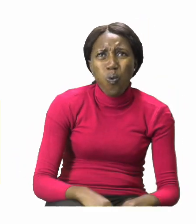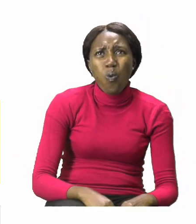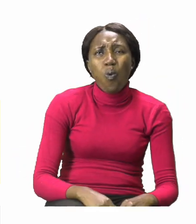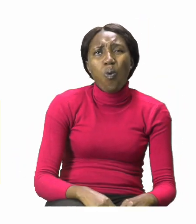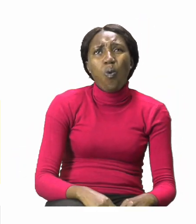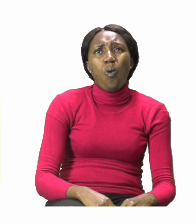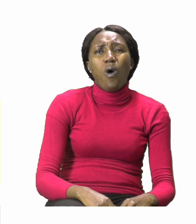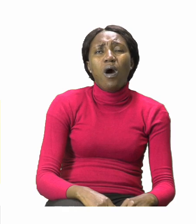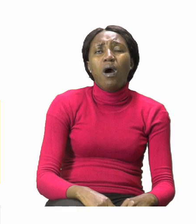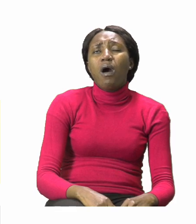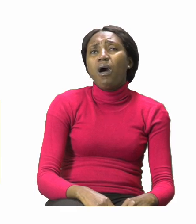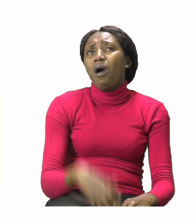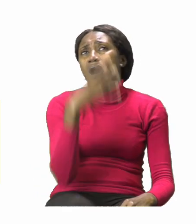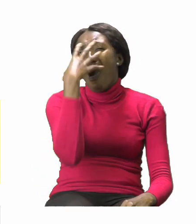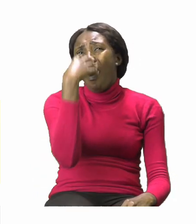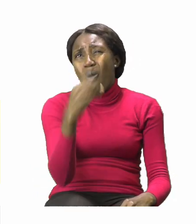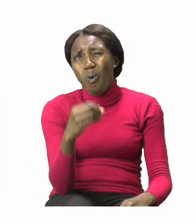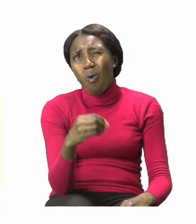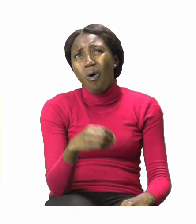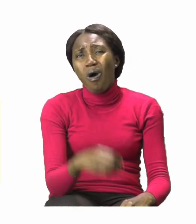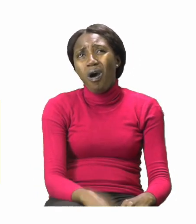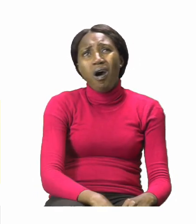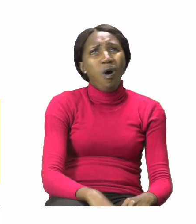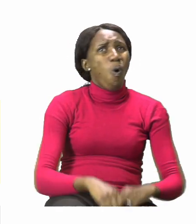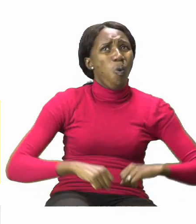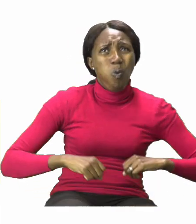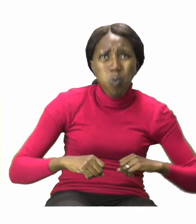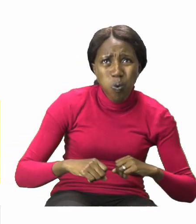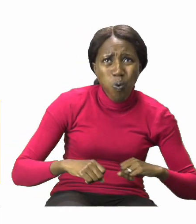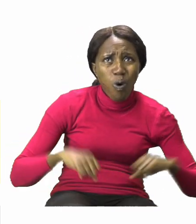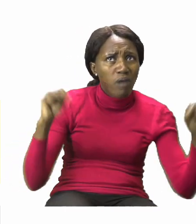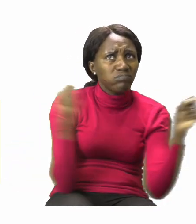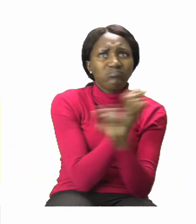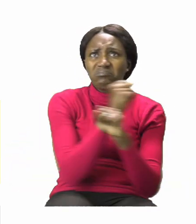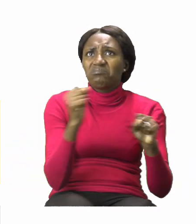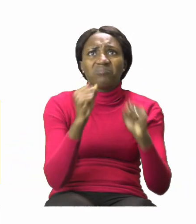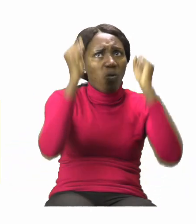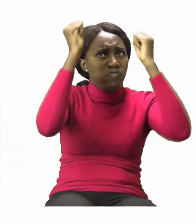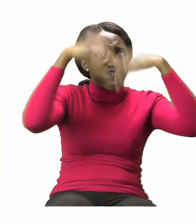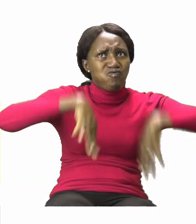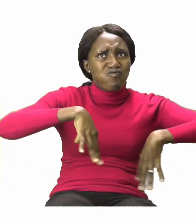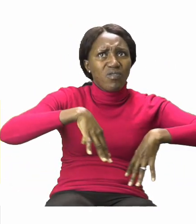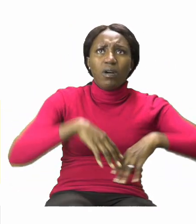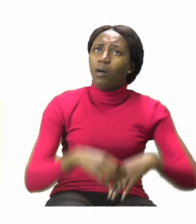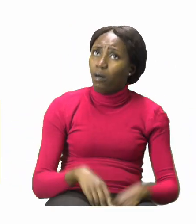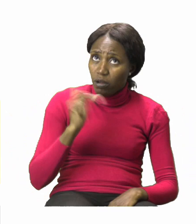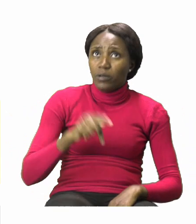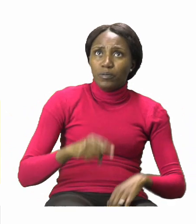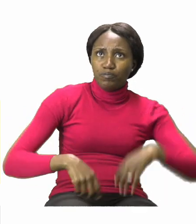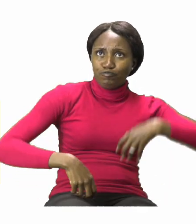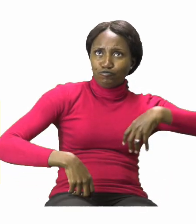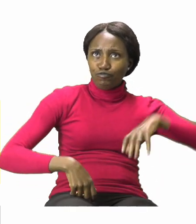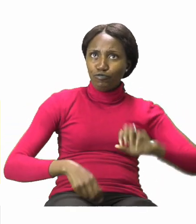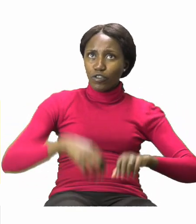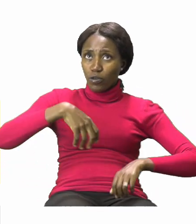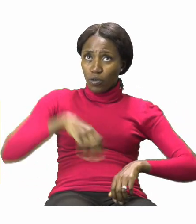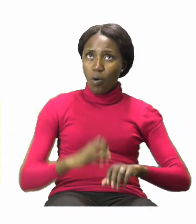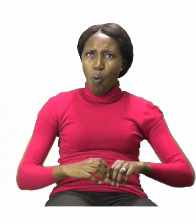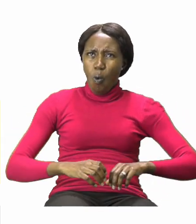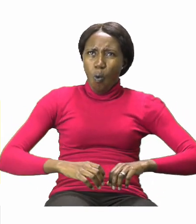But nothing happened to the house. He decided to try again.